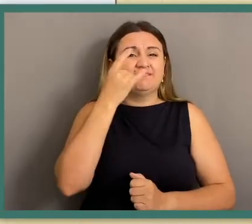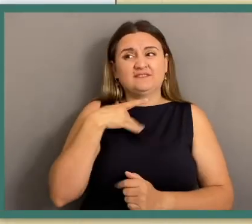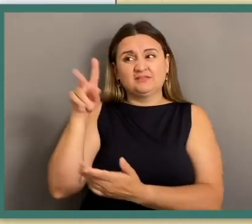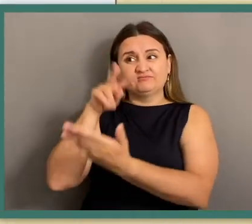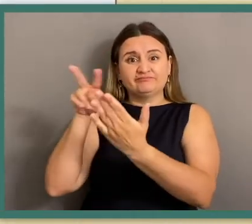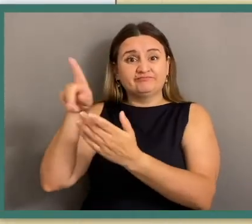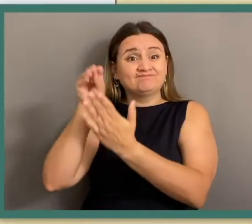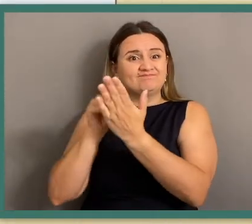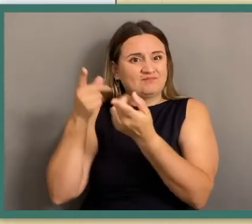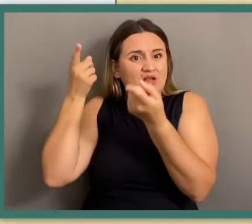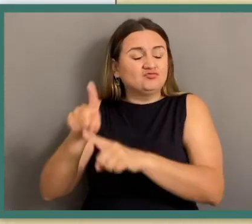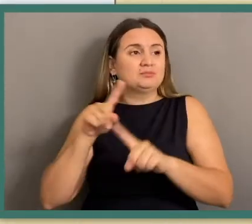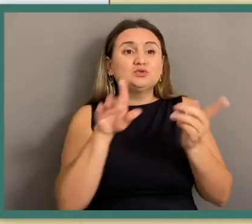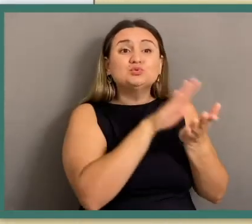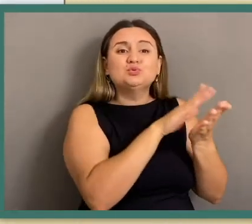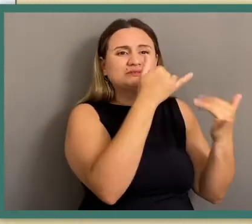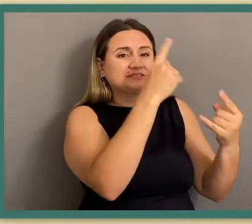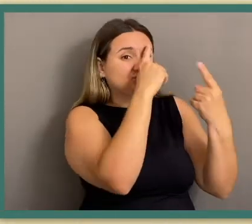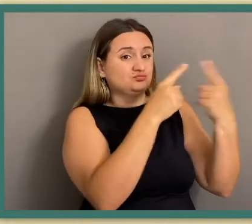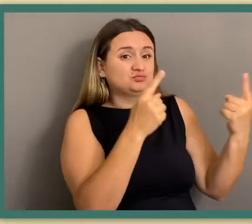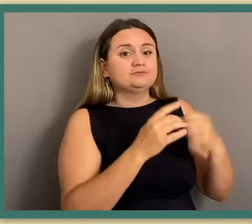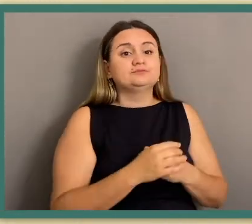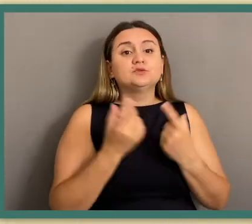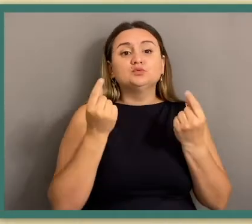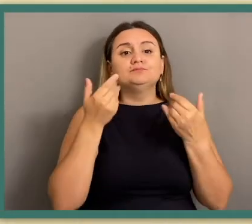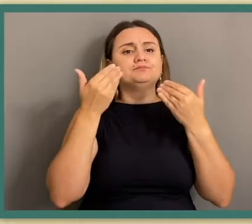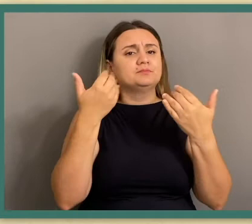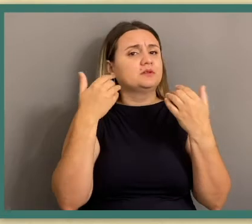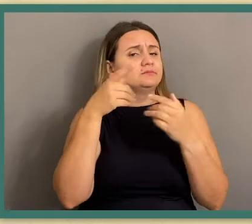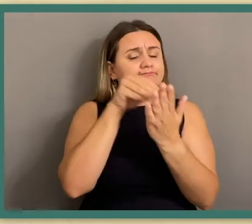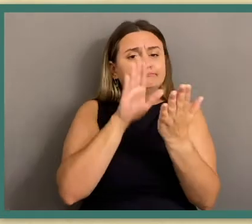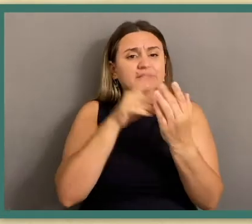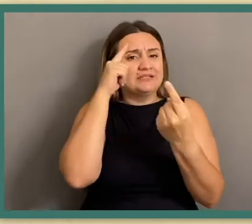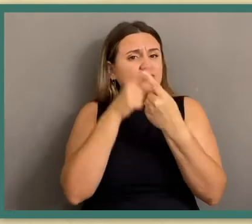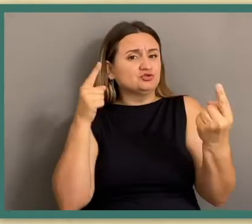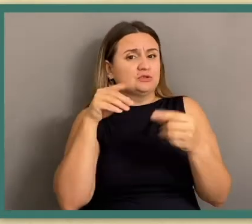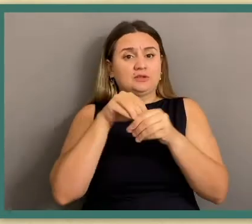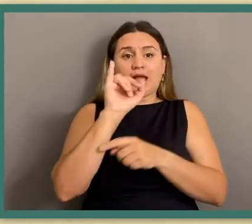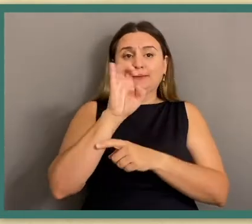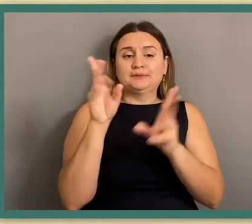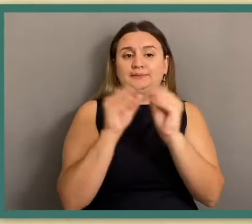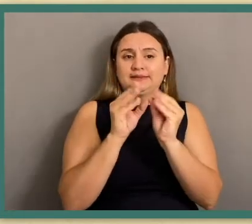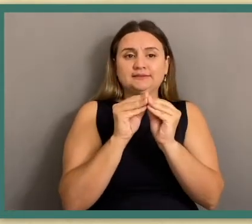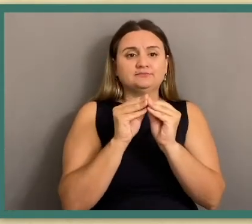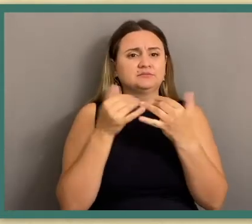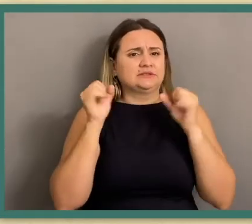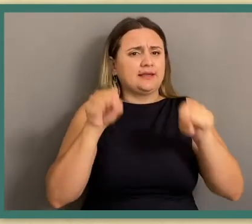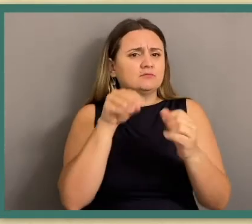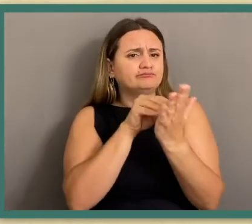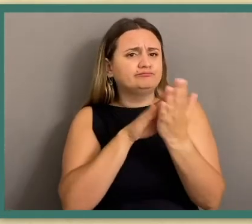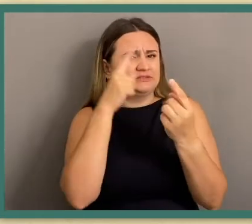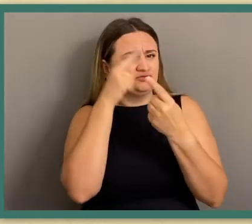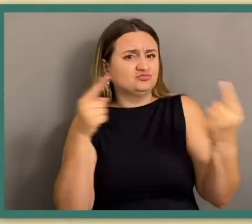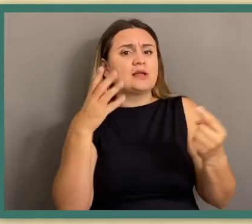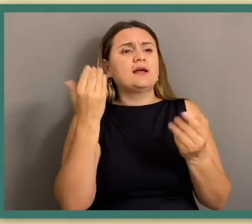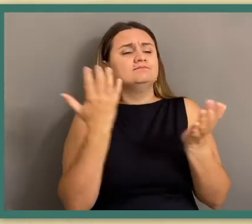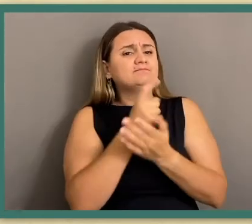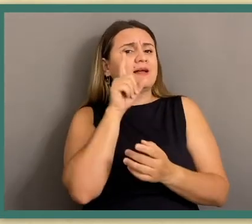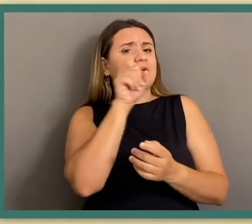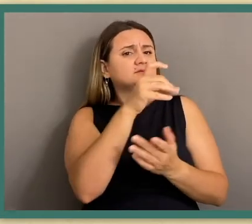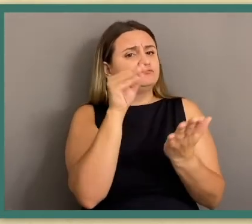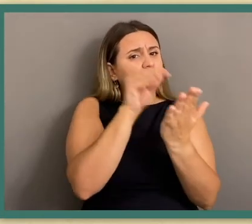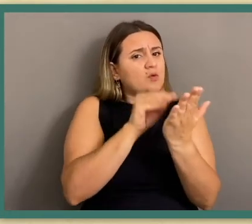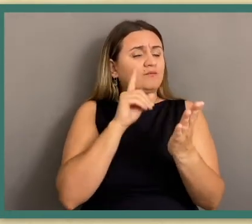but disagree with the team's decision, you can state your disagreement at the IEP meeting and ask for it to be recorded in the